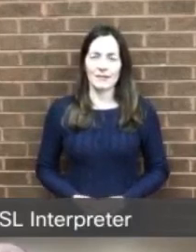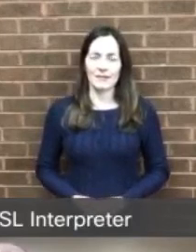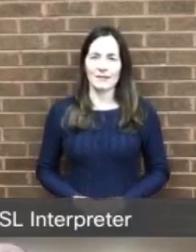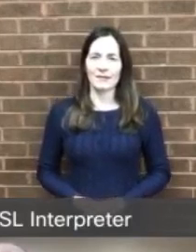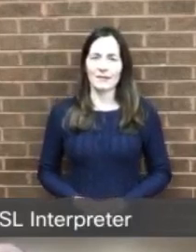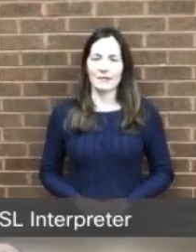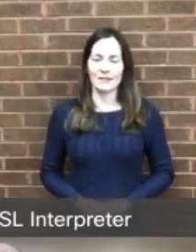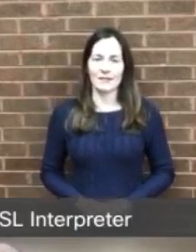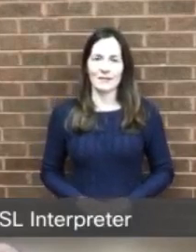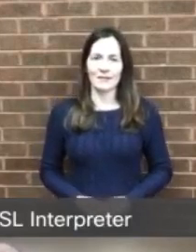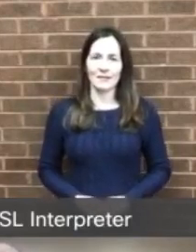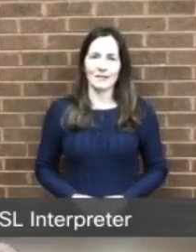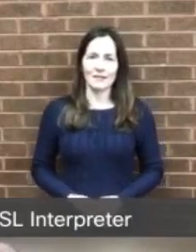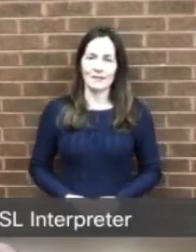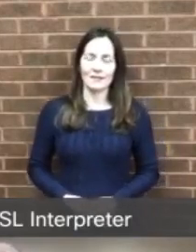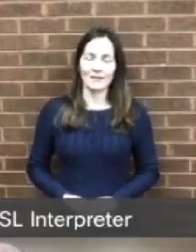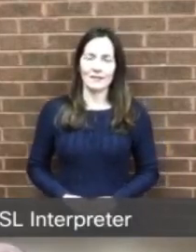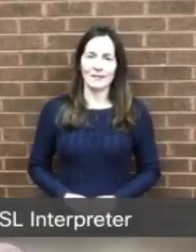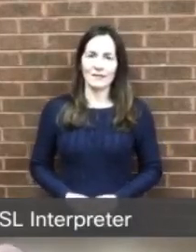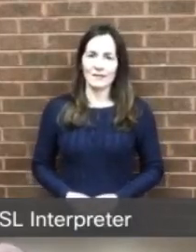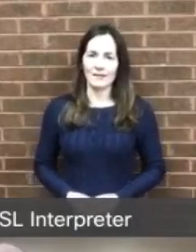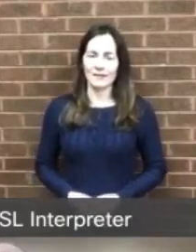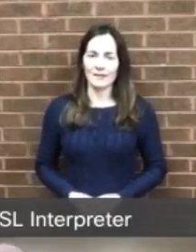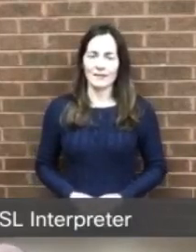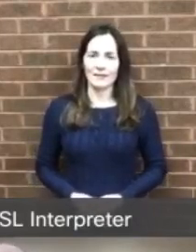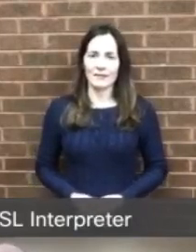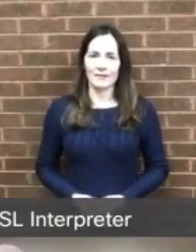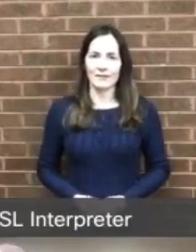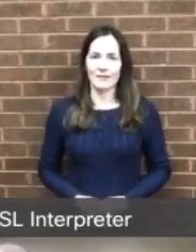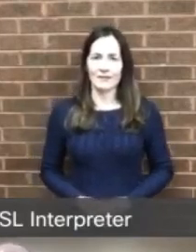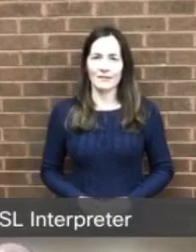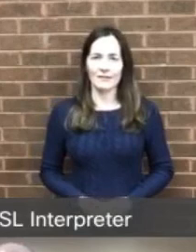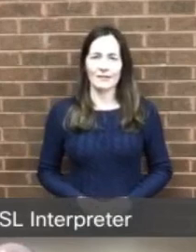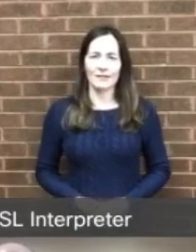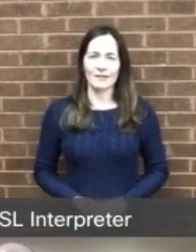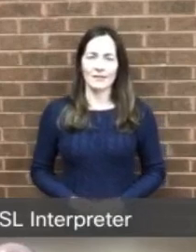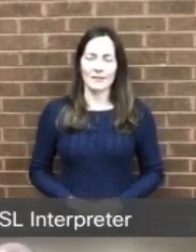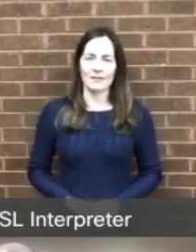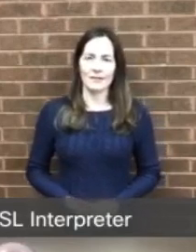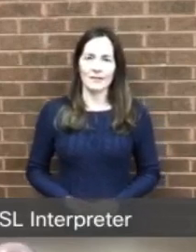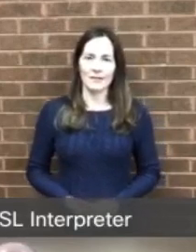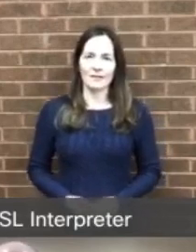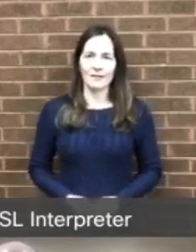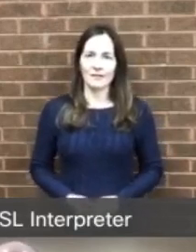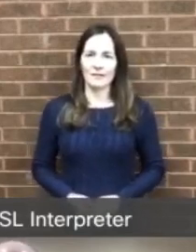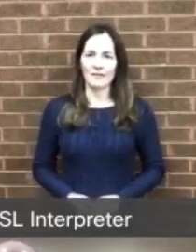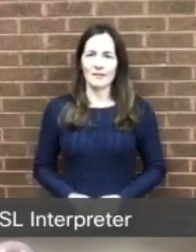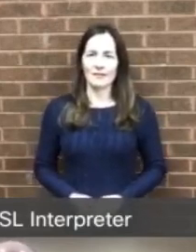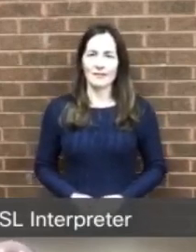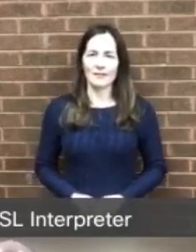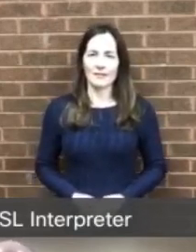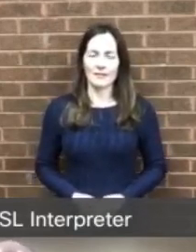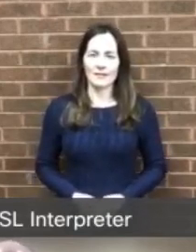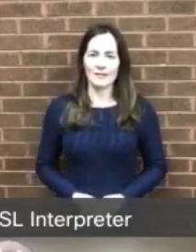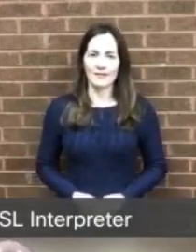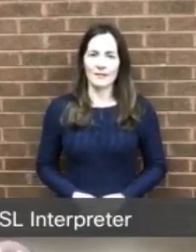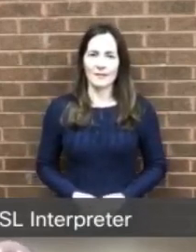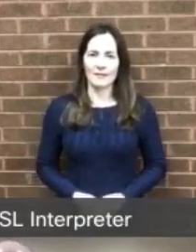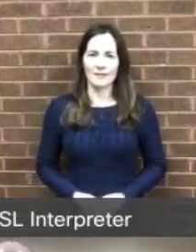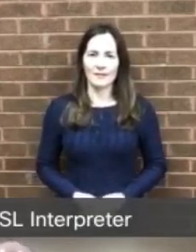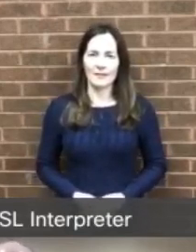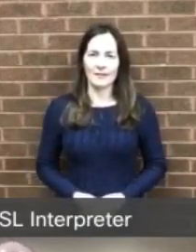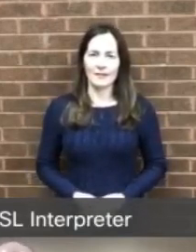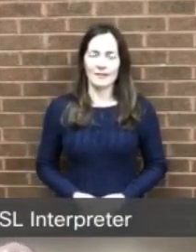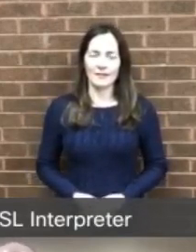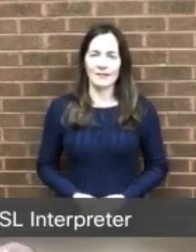azekor beshim itkor, Hanukkah Hamizbea, Rock